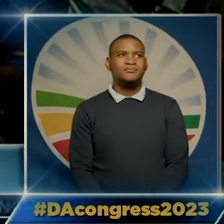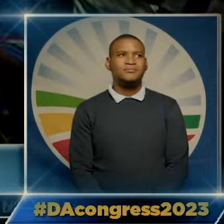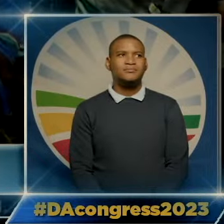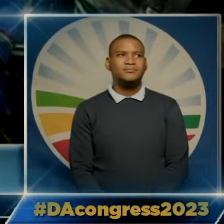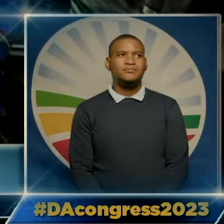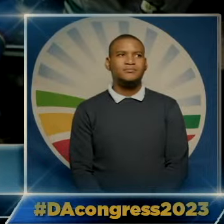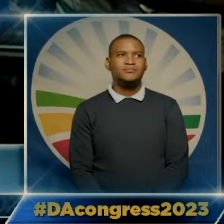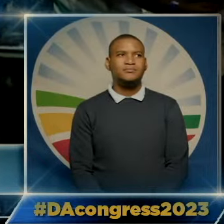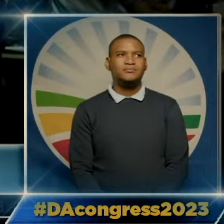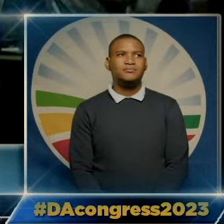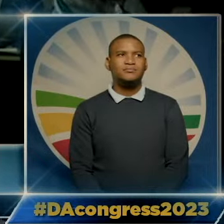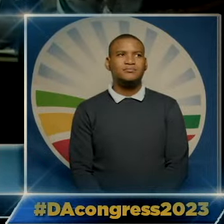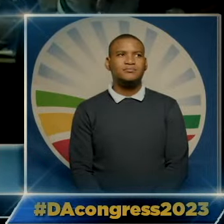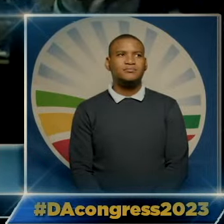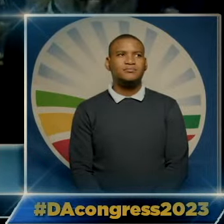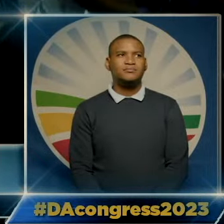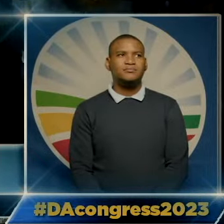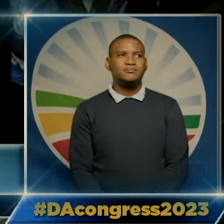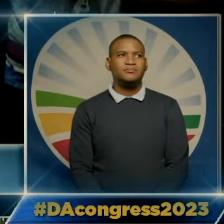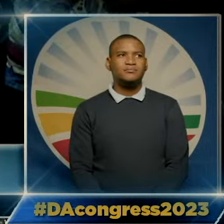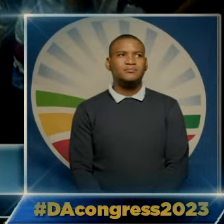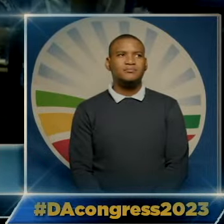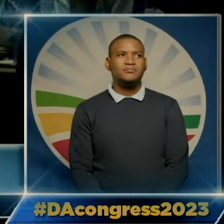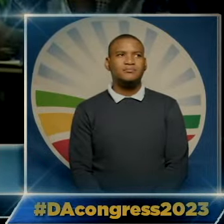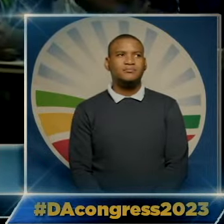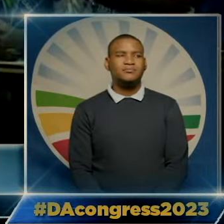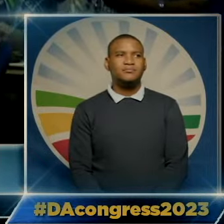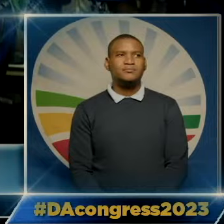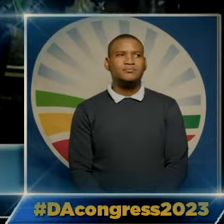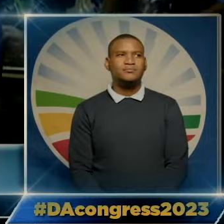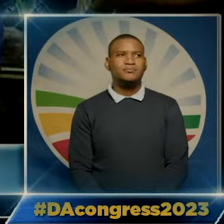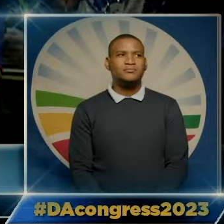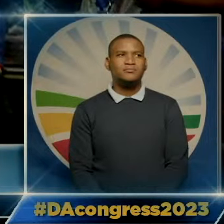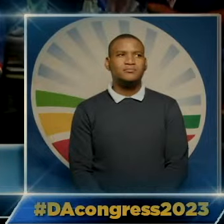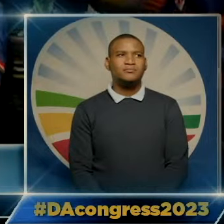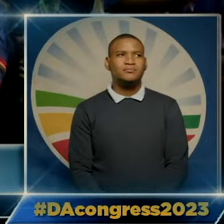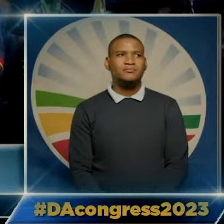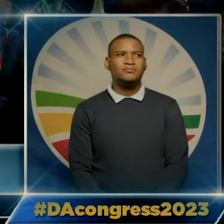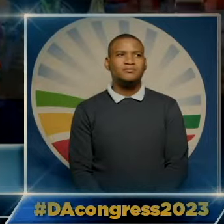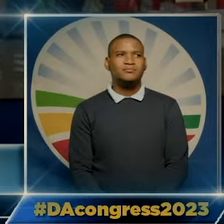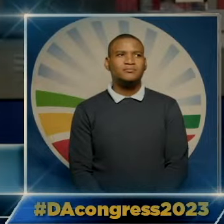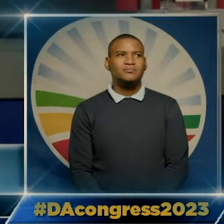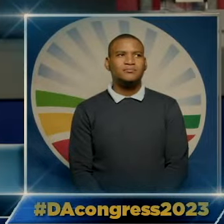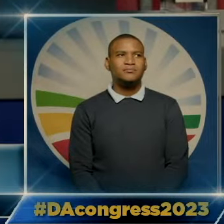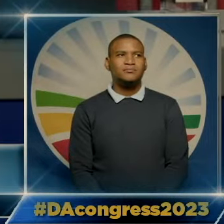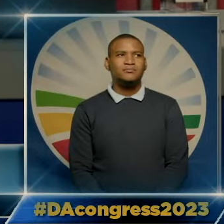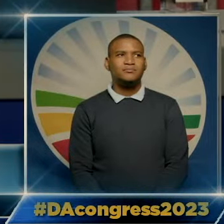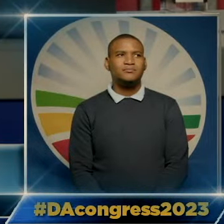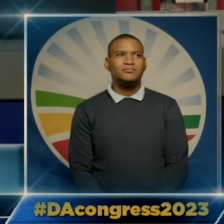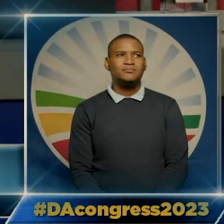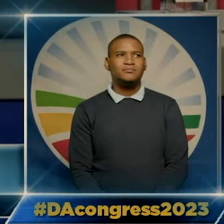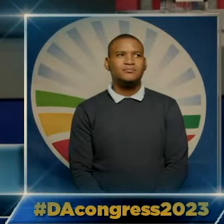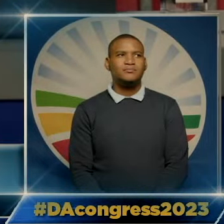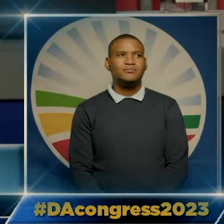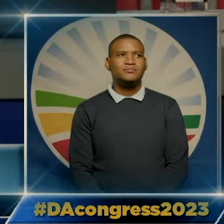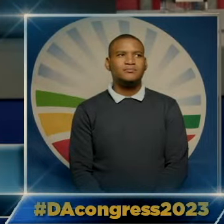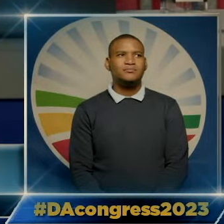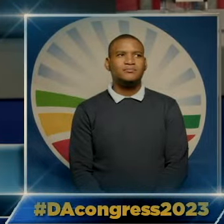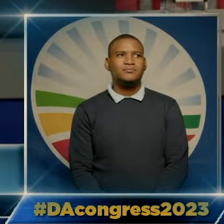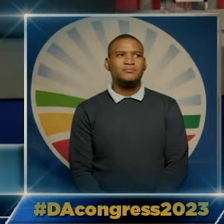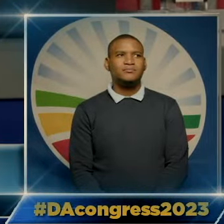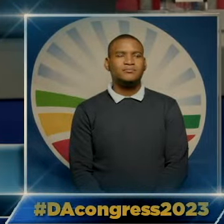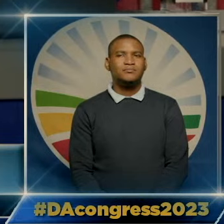and principles to build a better future, and most excitingly, voting for our leadership who